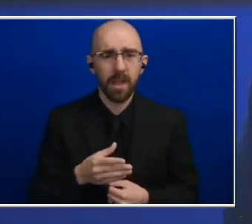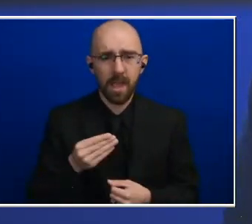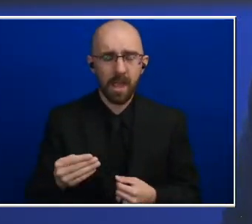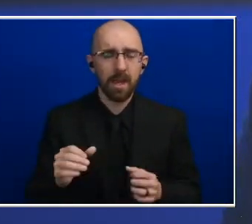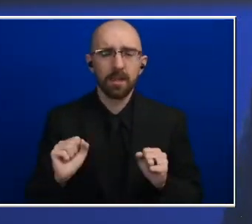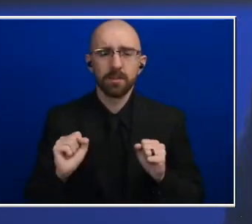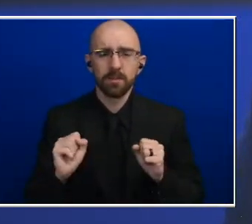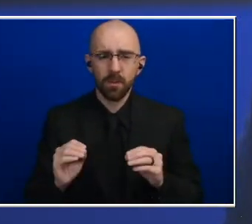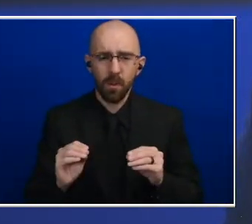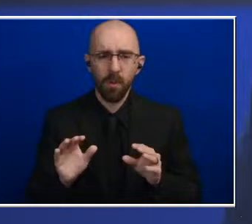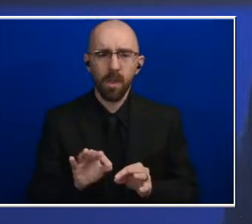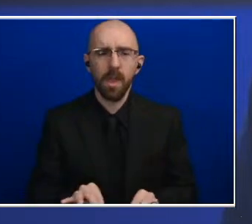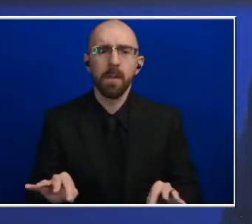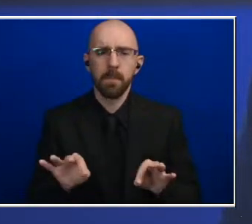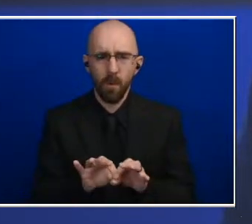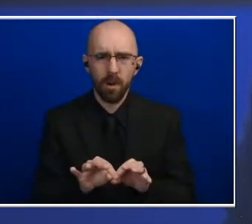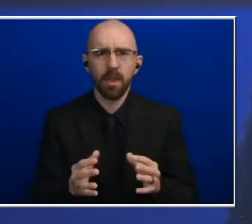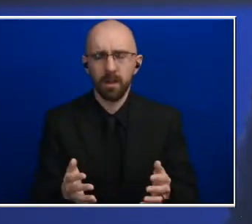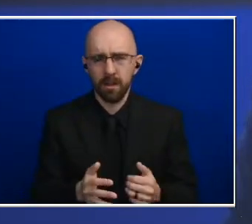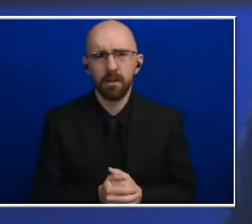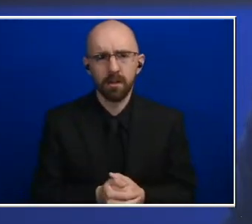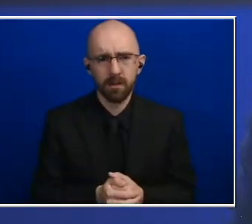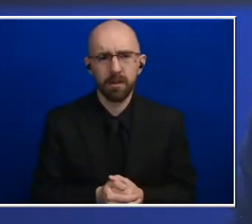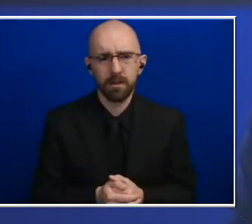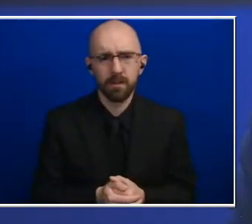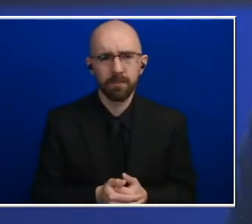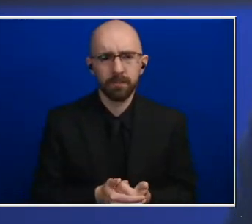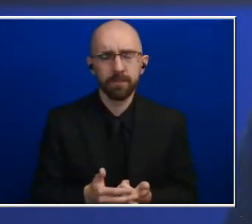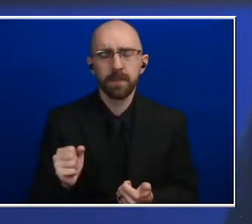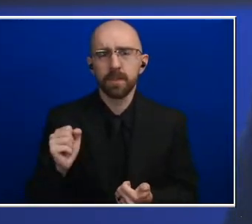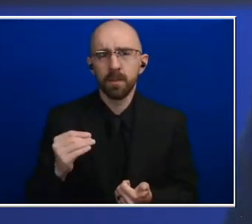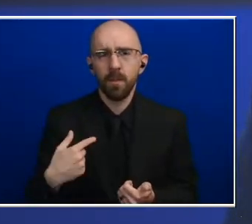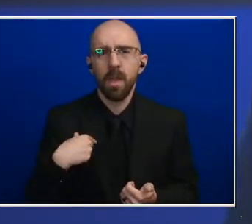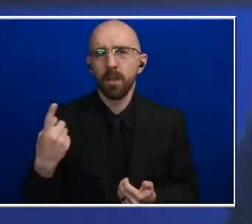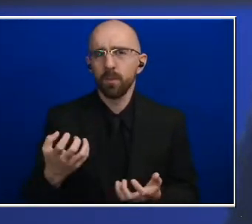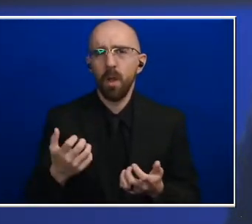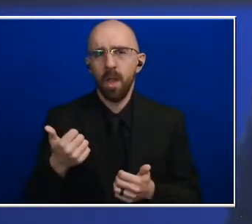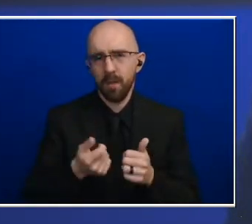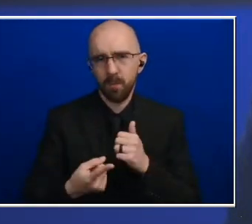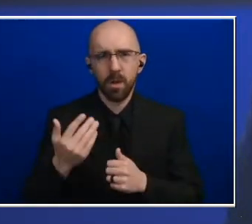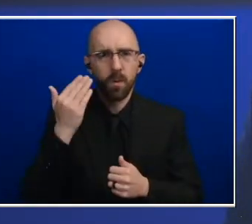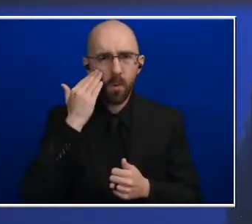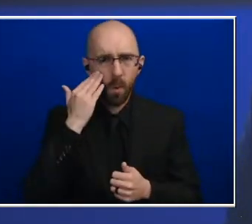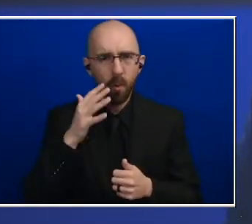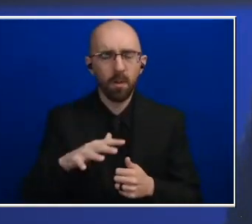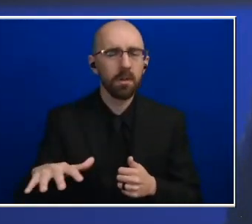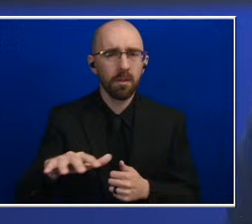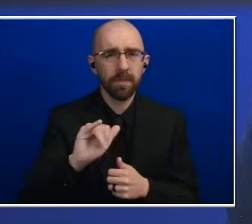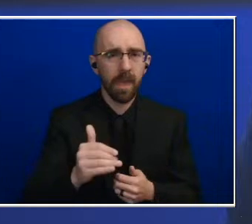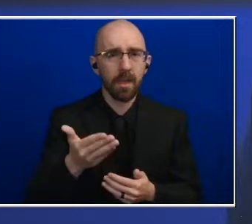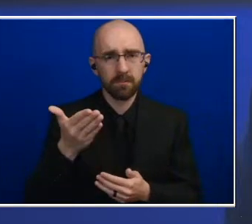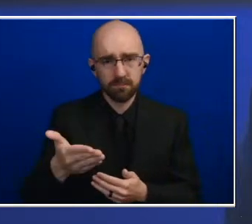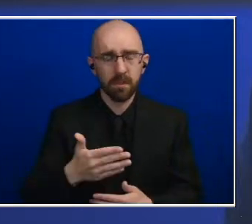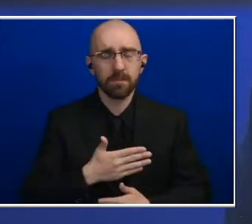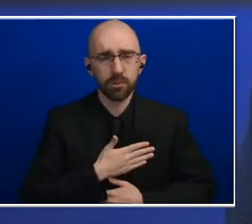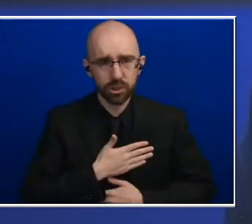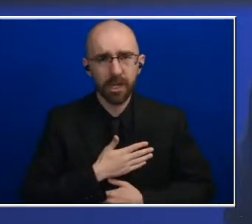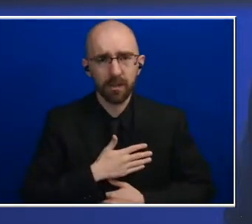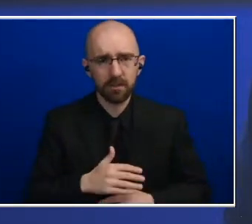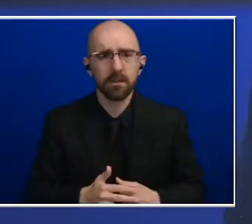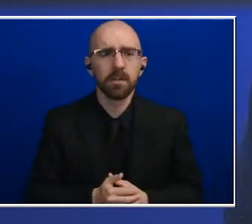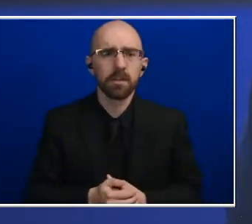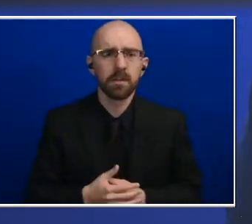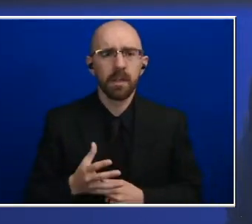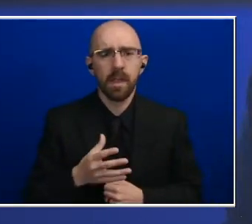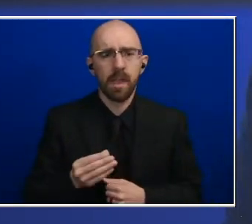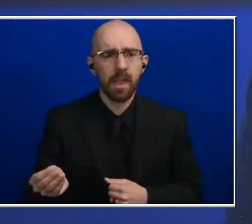important. And so I just want everybody out there to know that you are appreciated, and